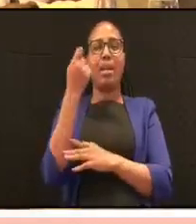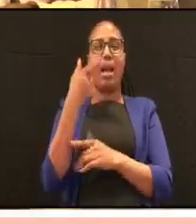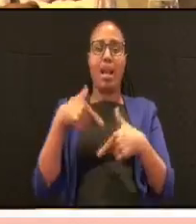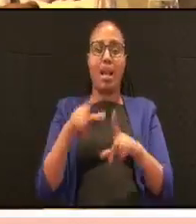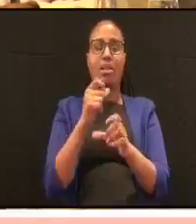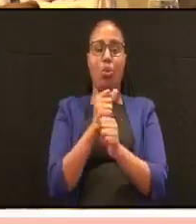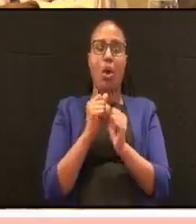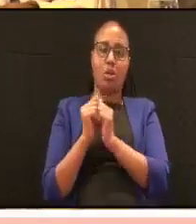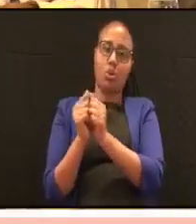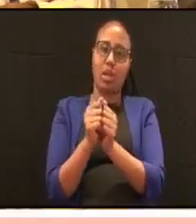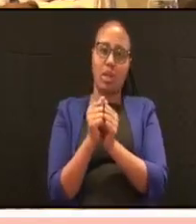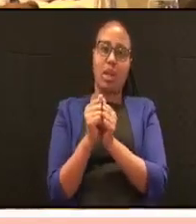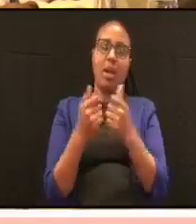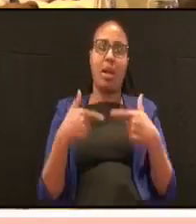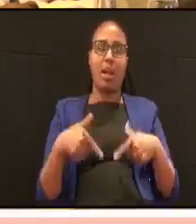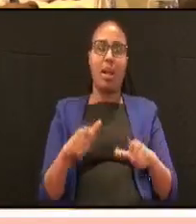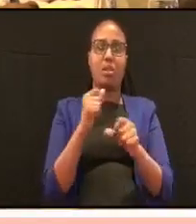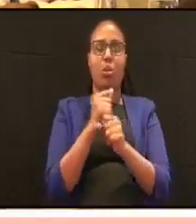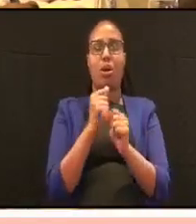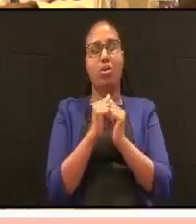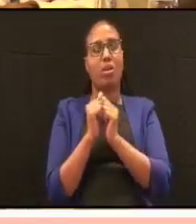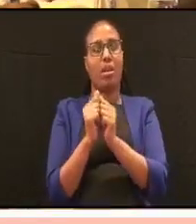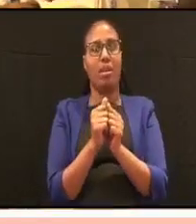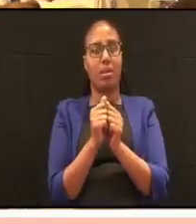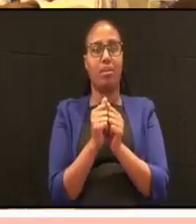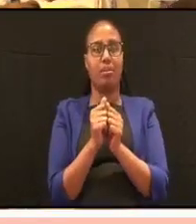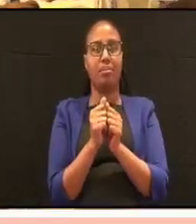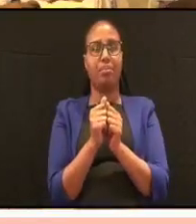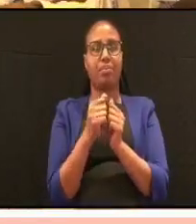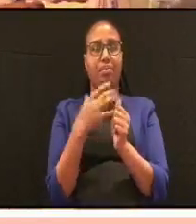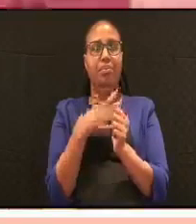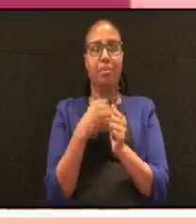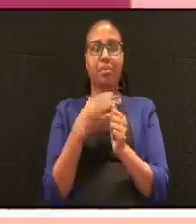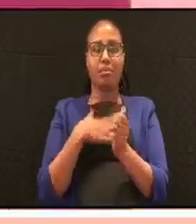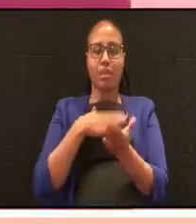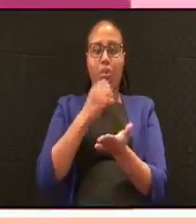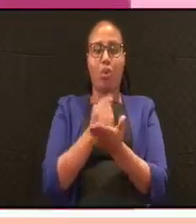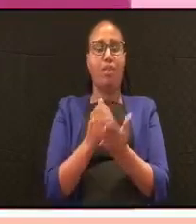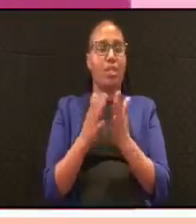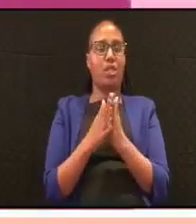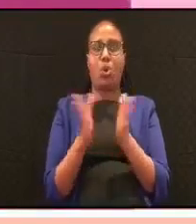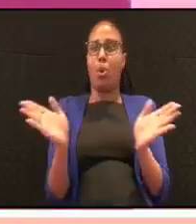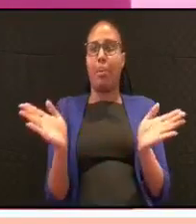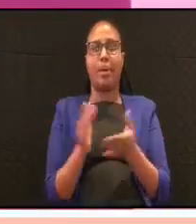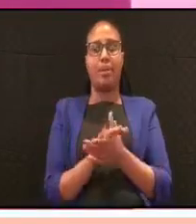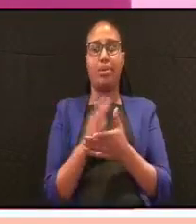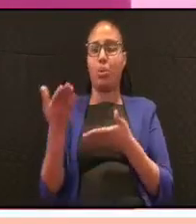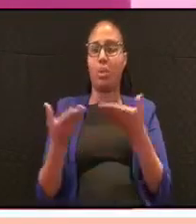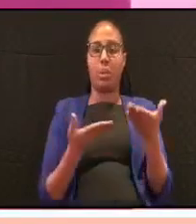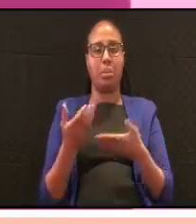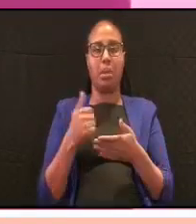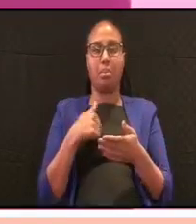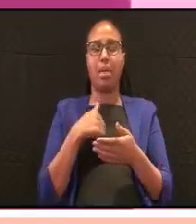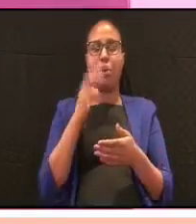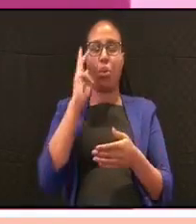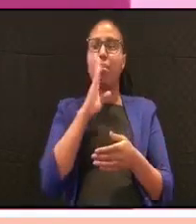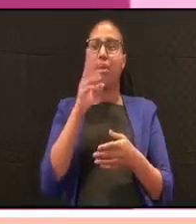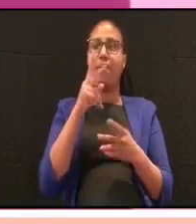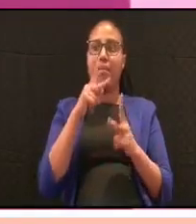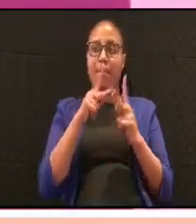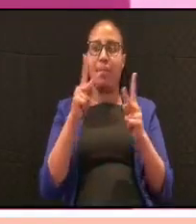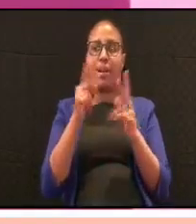us work together. Let us work together, and my office is open. And I'll be very